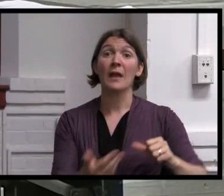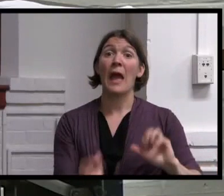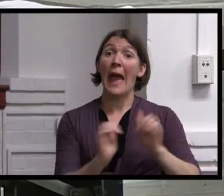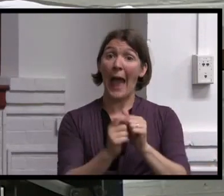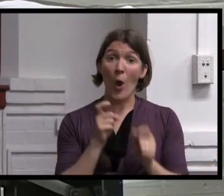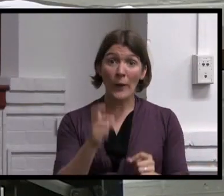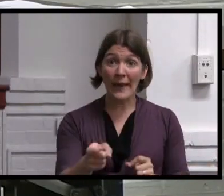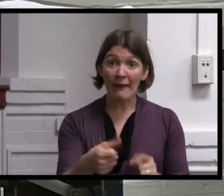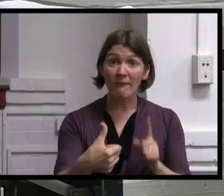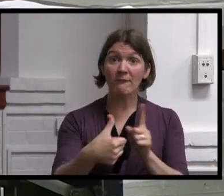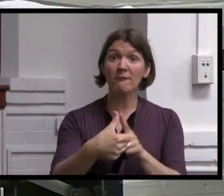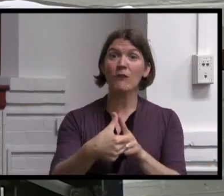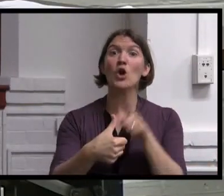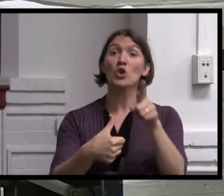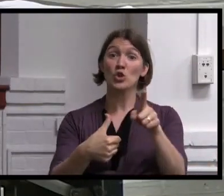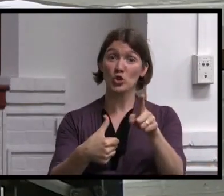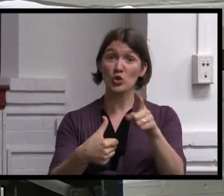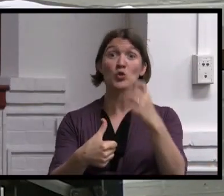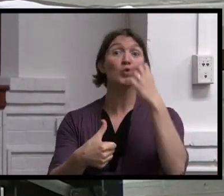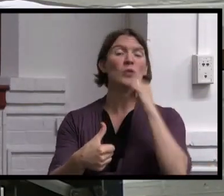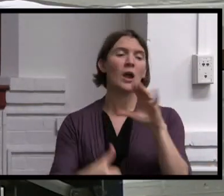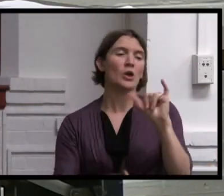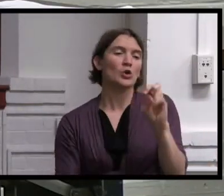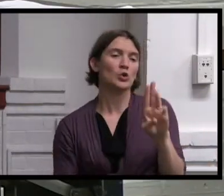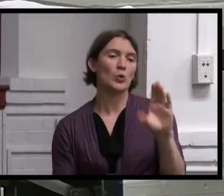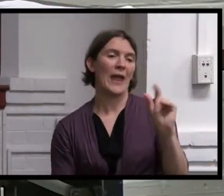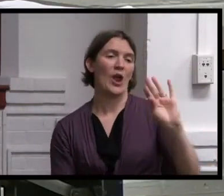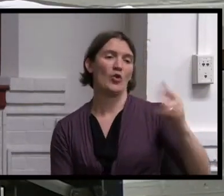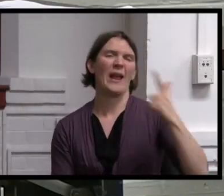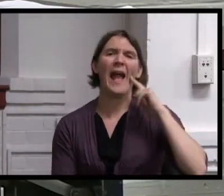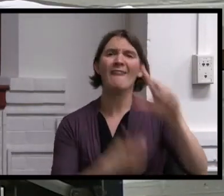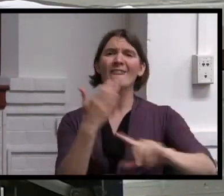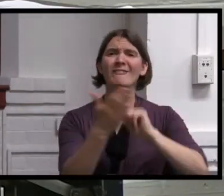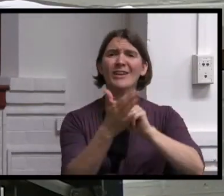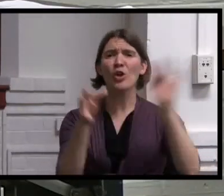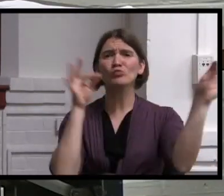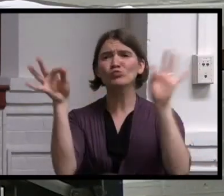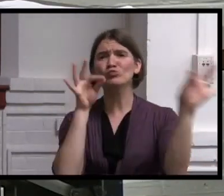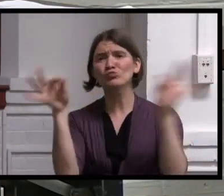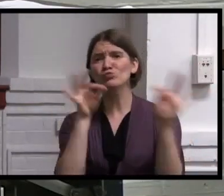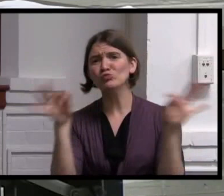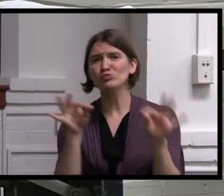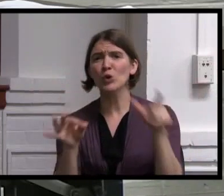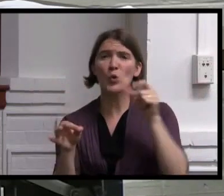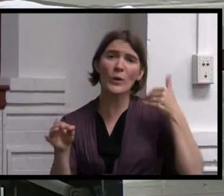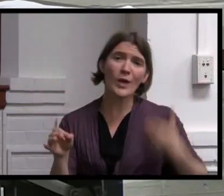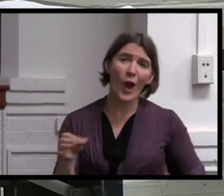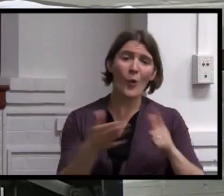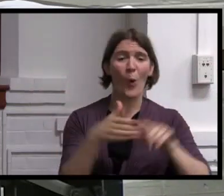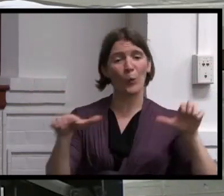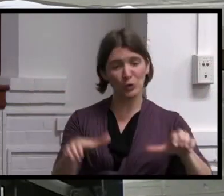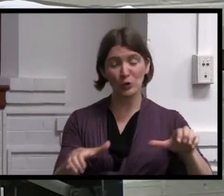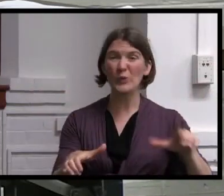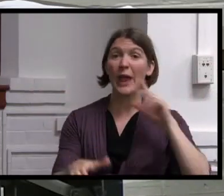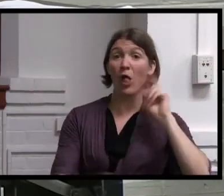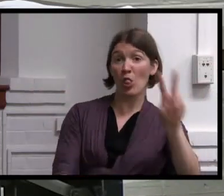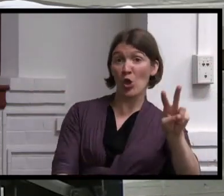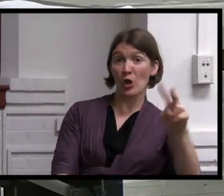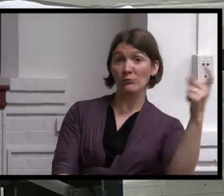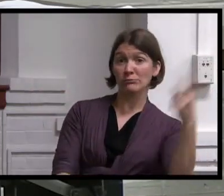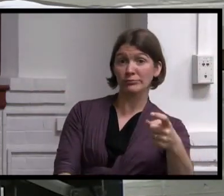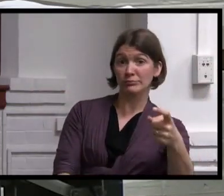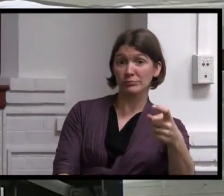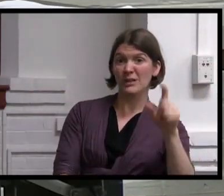give, of course. UCaring, we have this great video up there describing who we are, what we're about, and where we are in the project. You can go